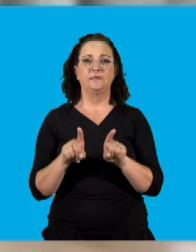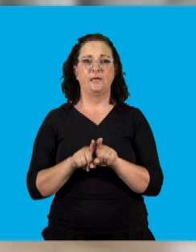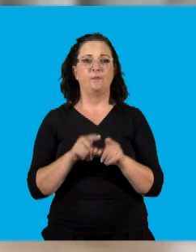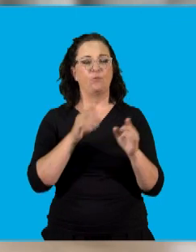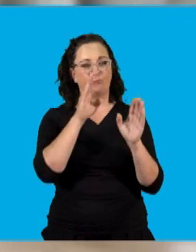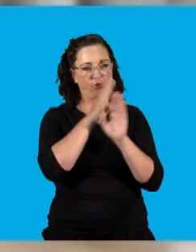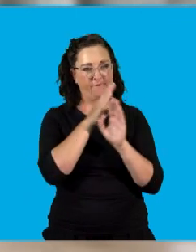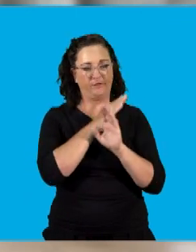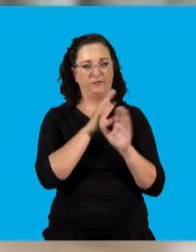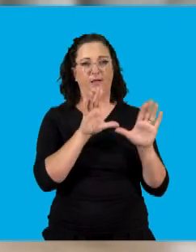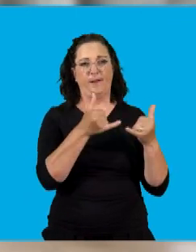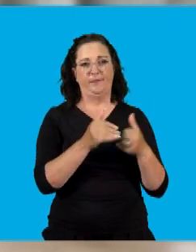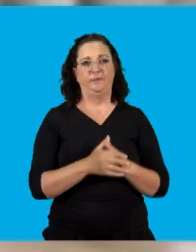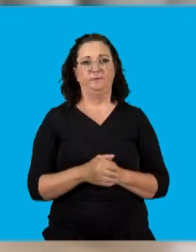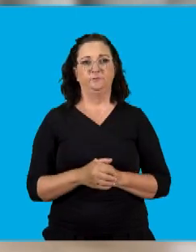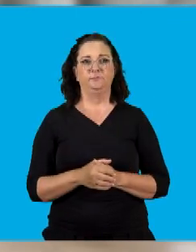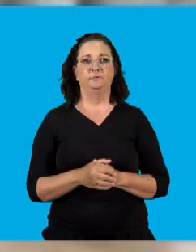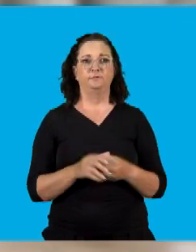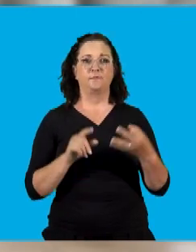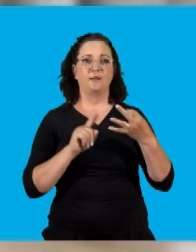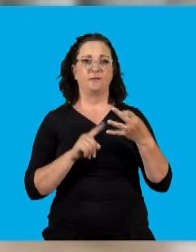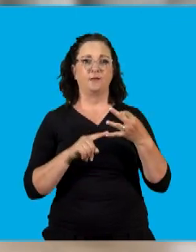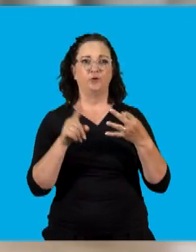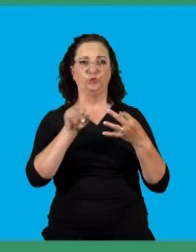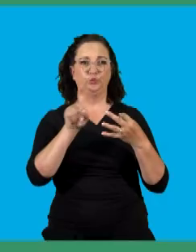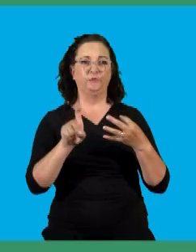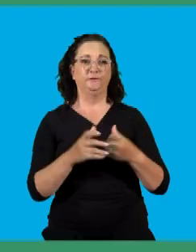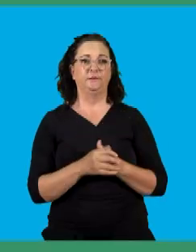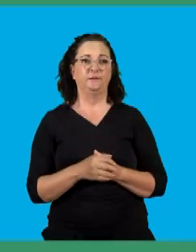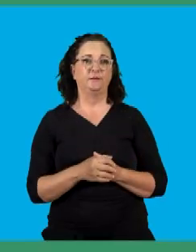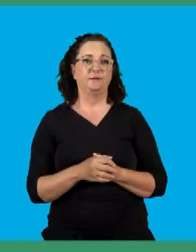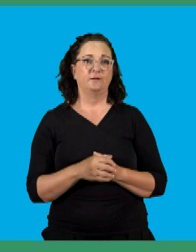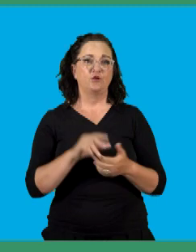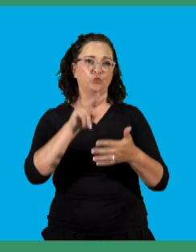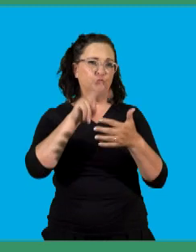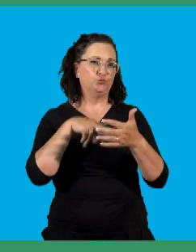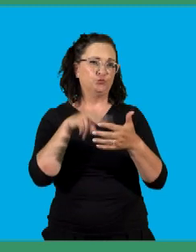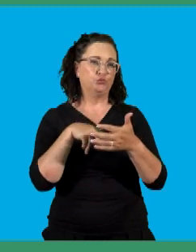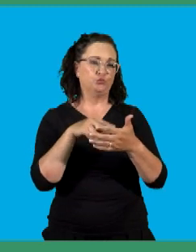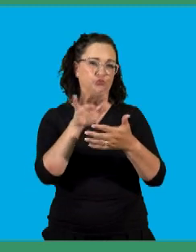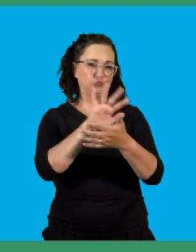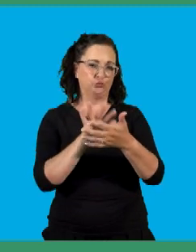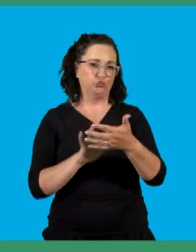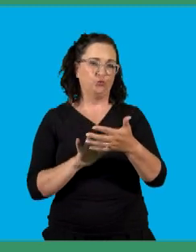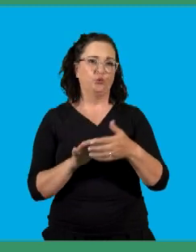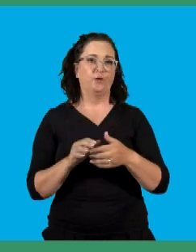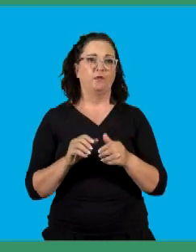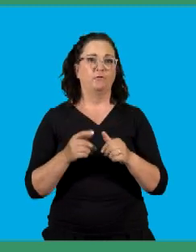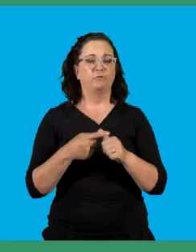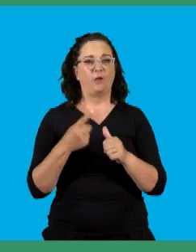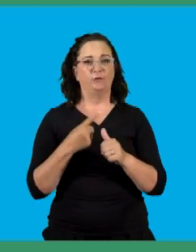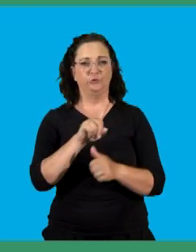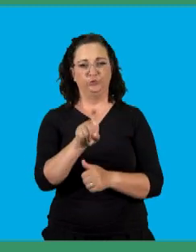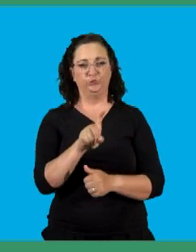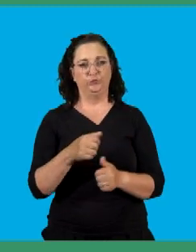private company. Moving on to the third question. It says, read the scenario below and answer the questions that follow. Surprise